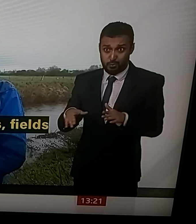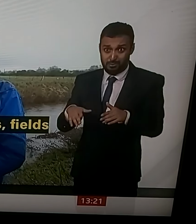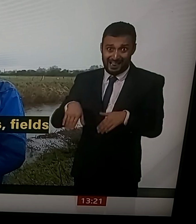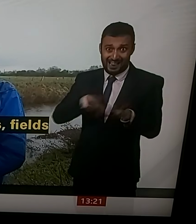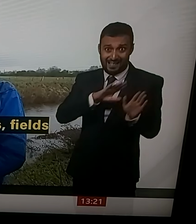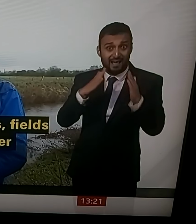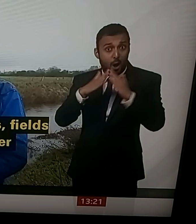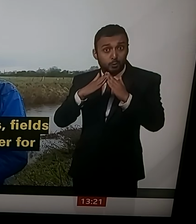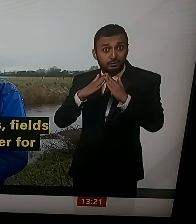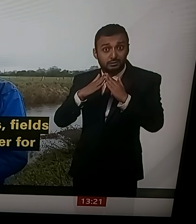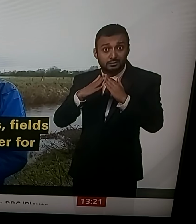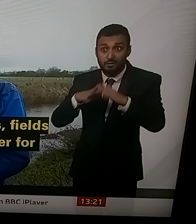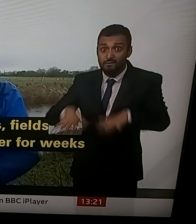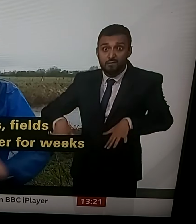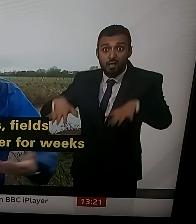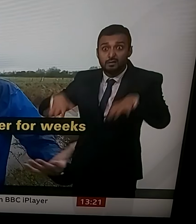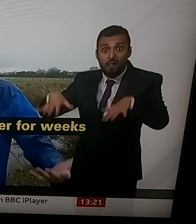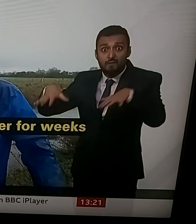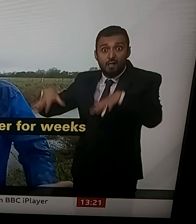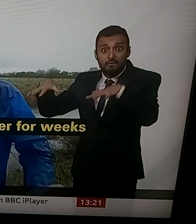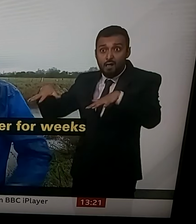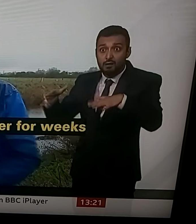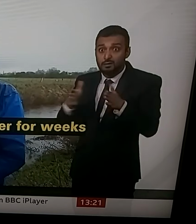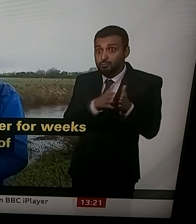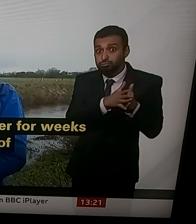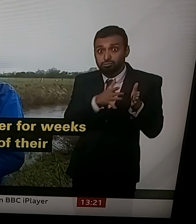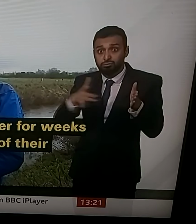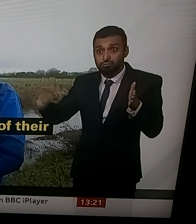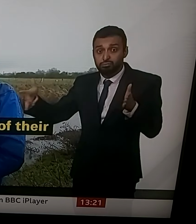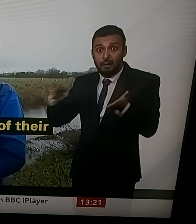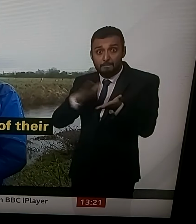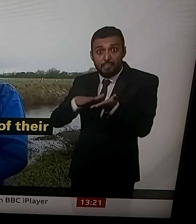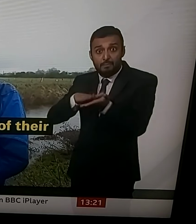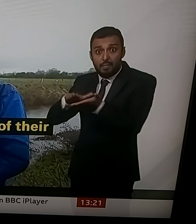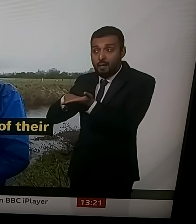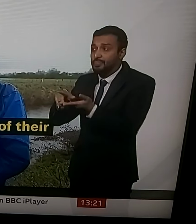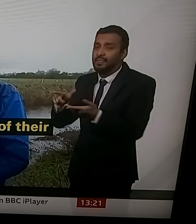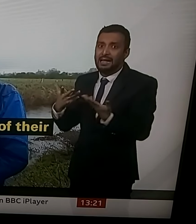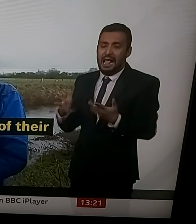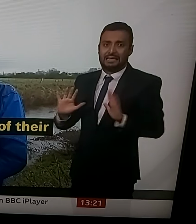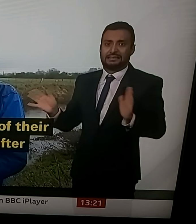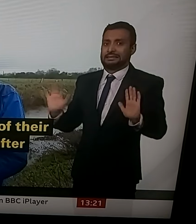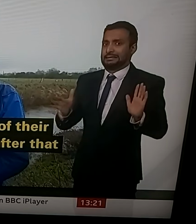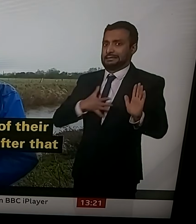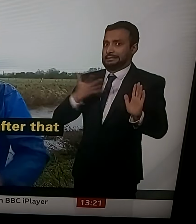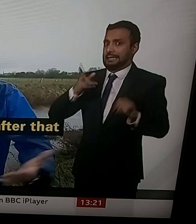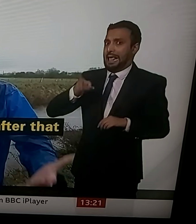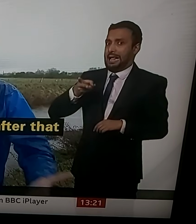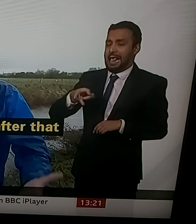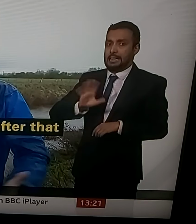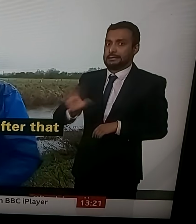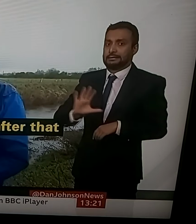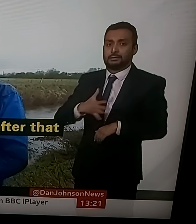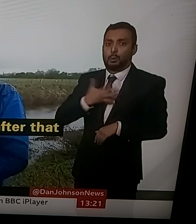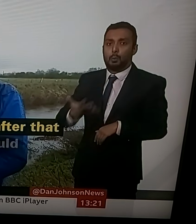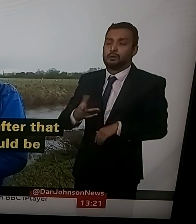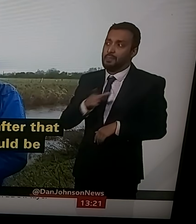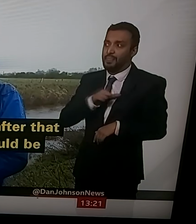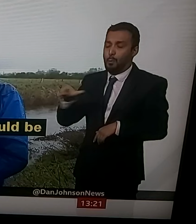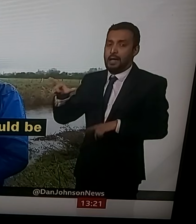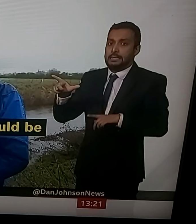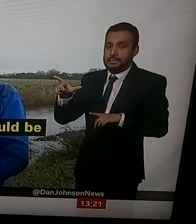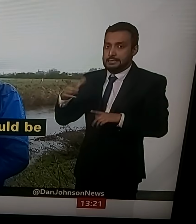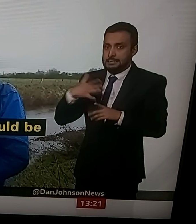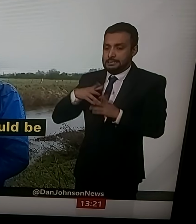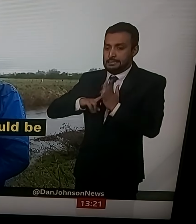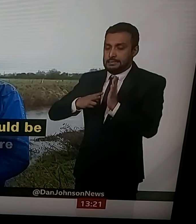as a result for months and months on end. So there's real intense fear here that that could be about to happen again. There's been some criticism that the